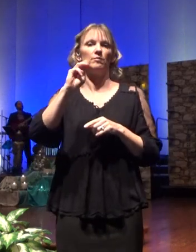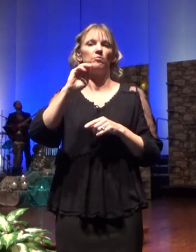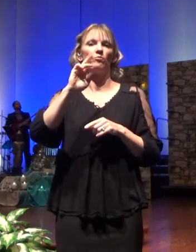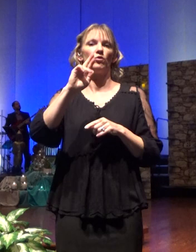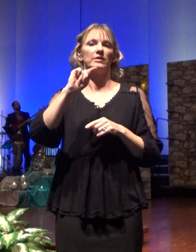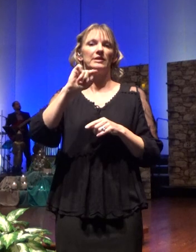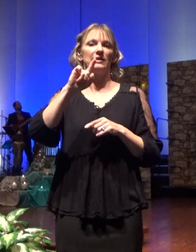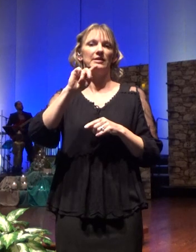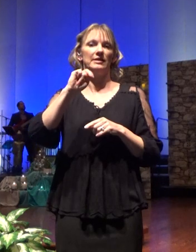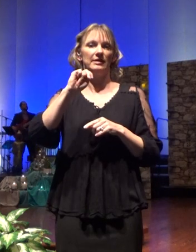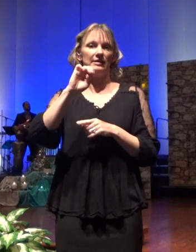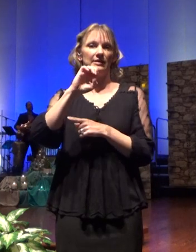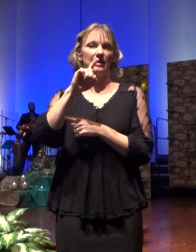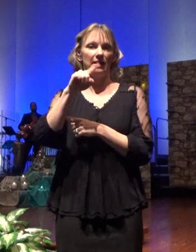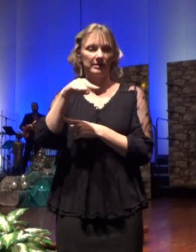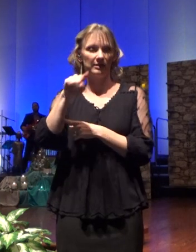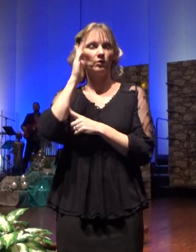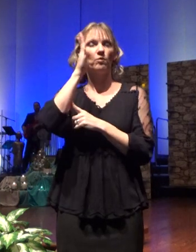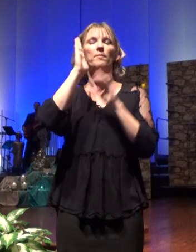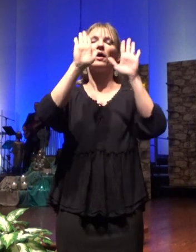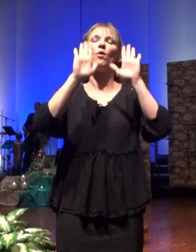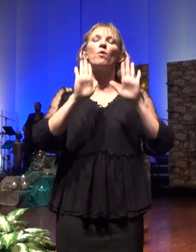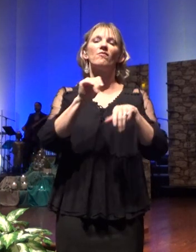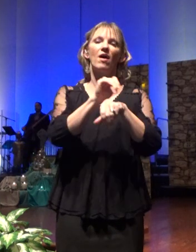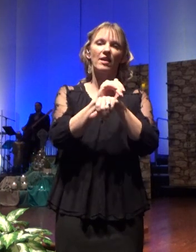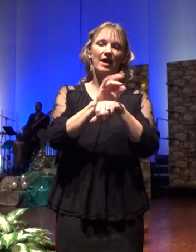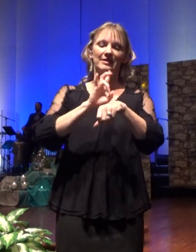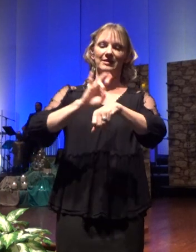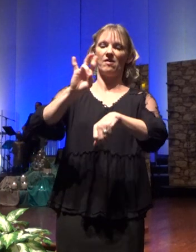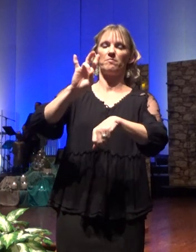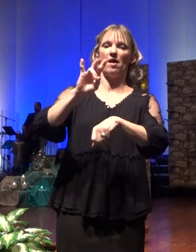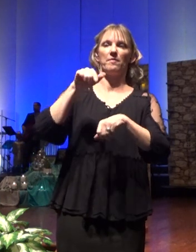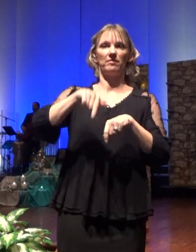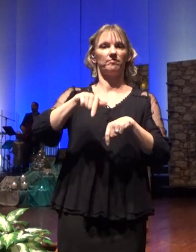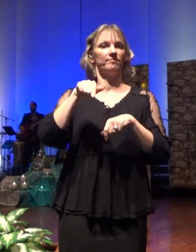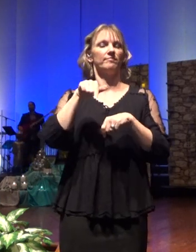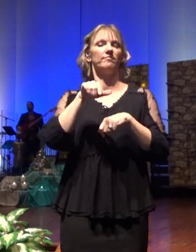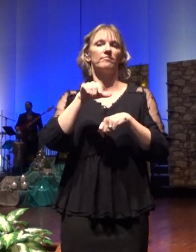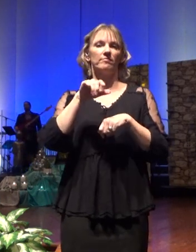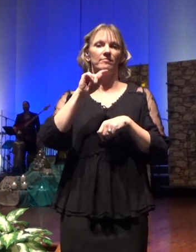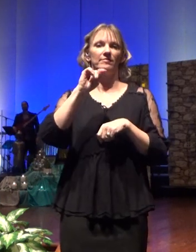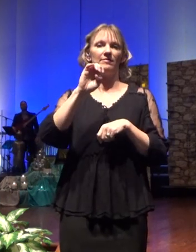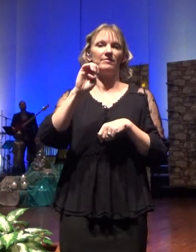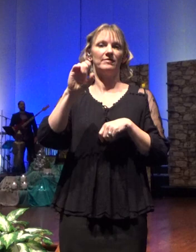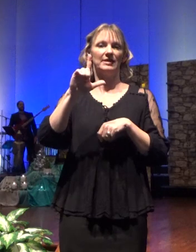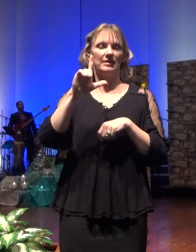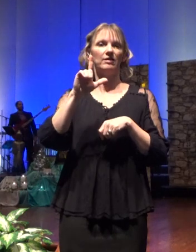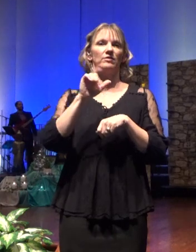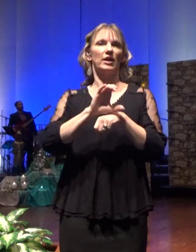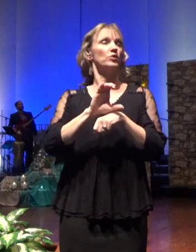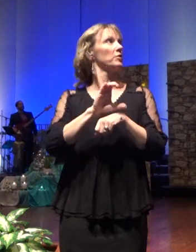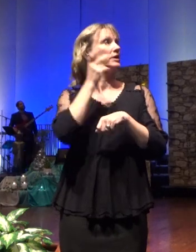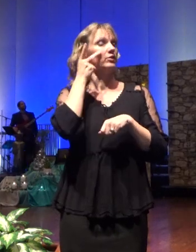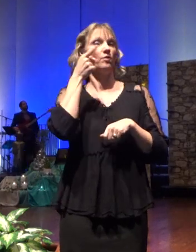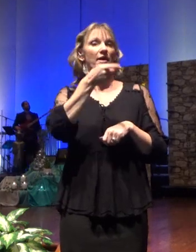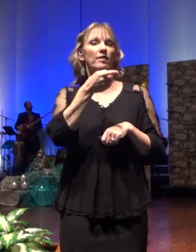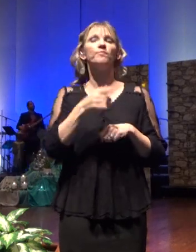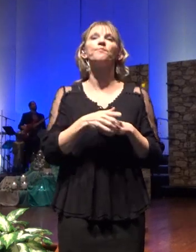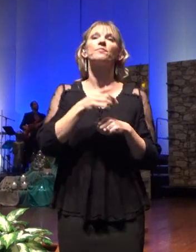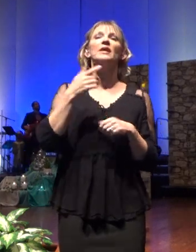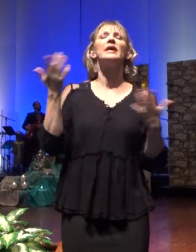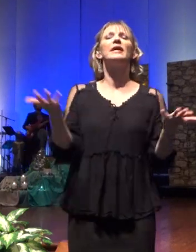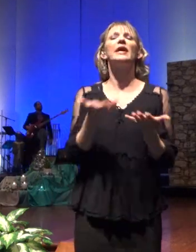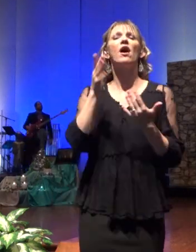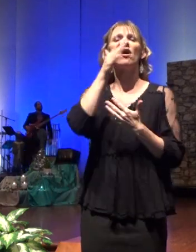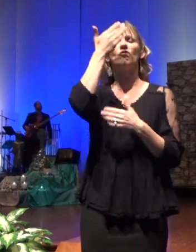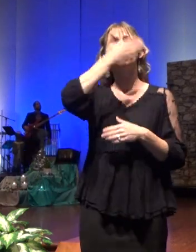wonderful night. Please be with us, 7 p.m. in the Teal Sanctuary. See you then. I'm here in front of the bookstore.